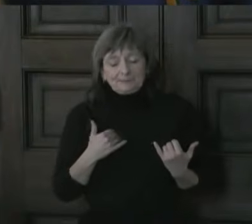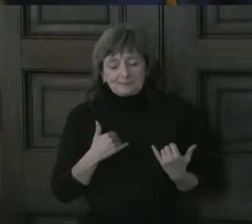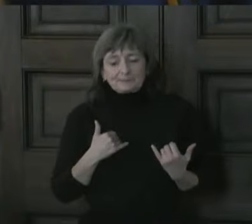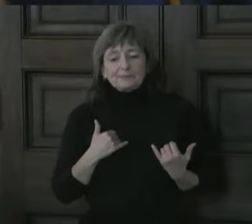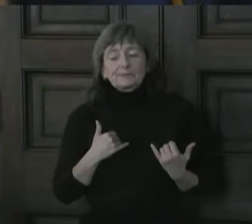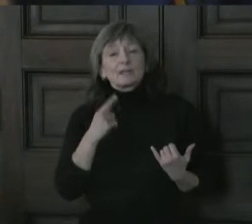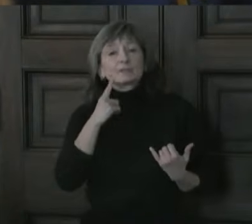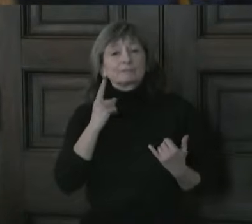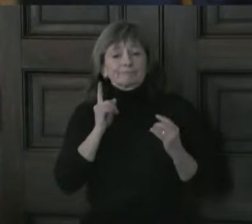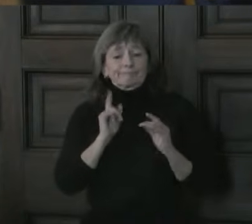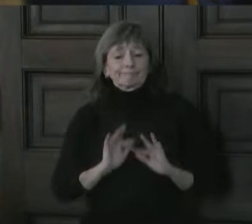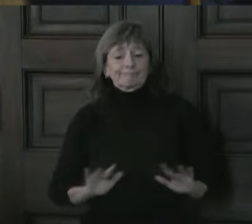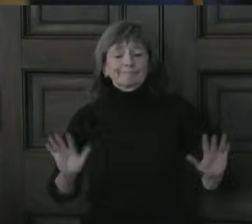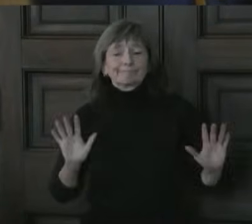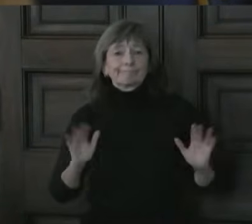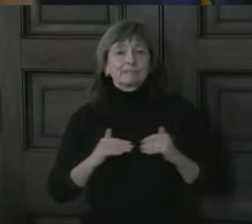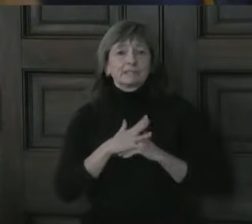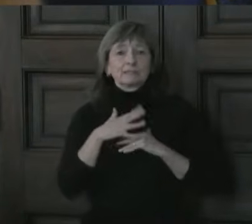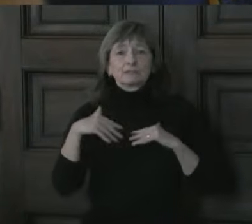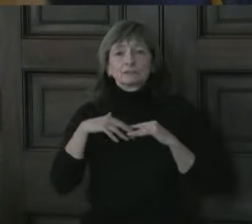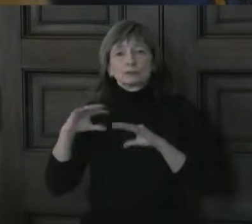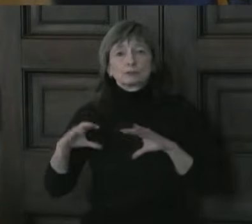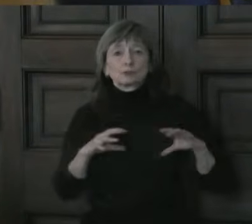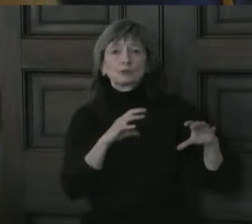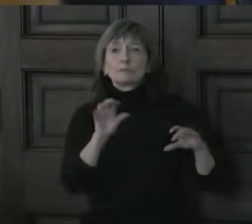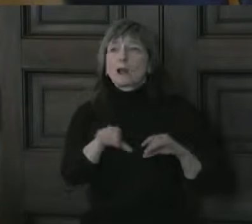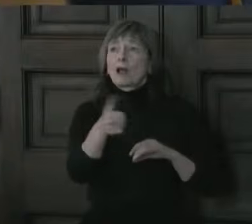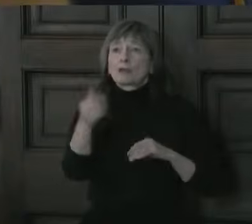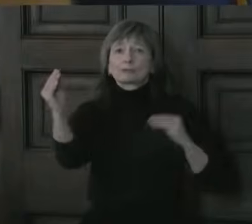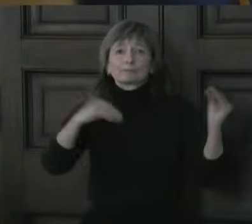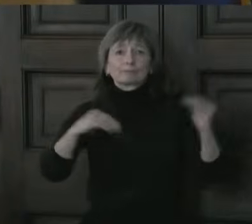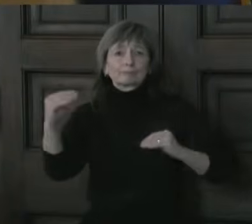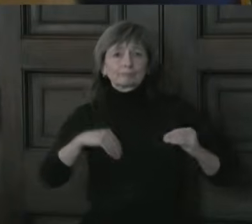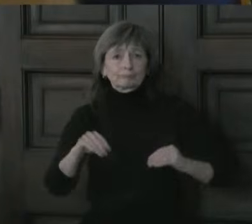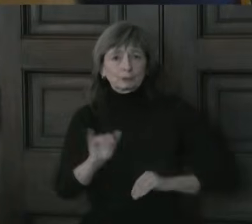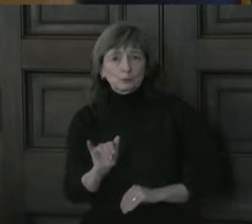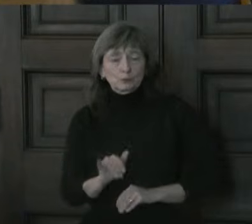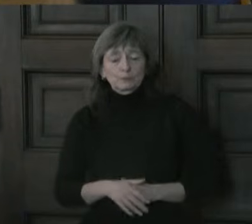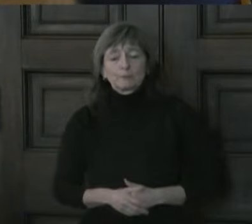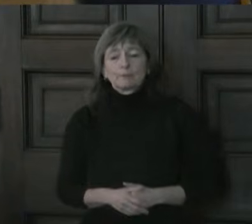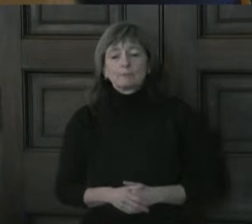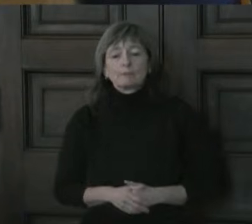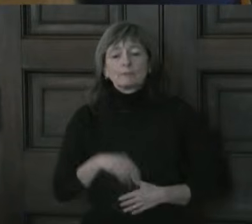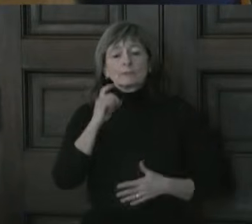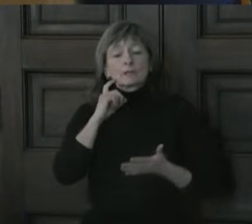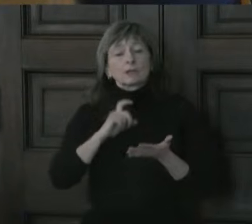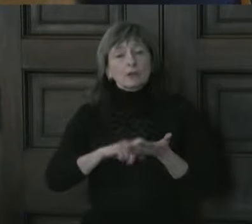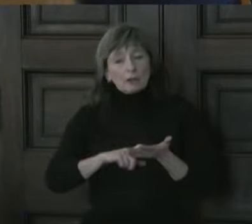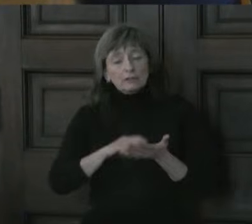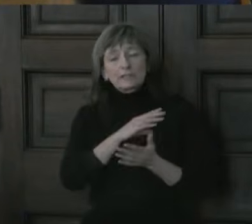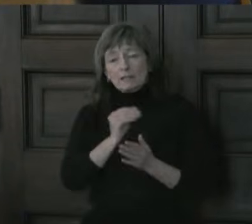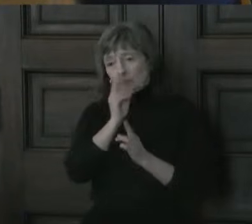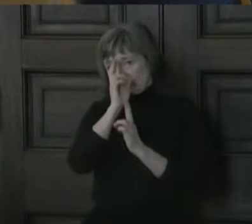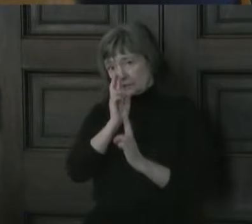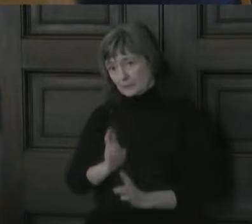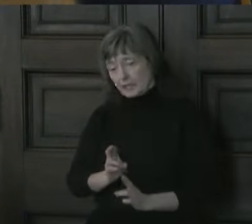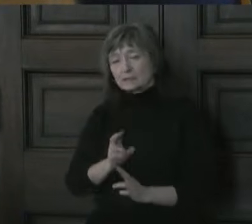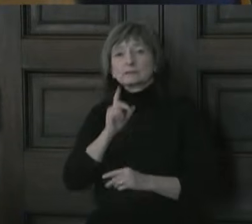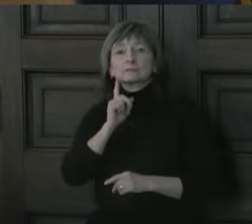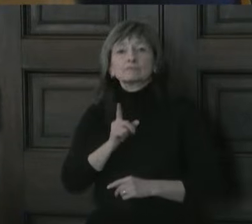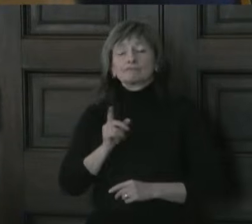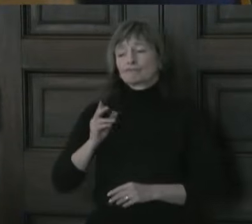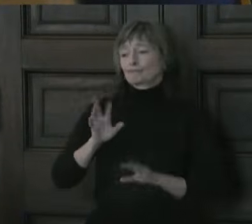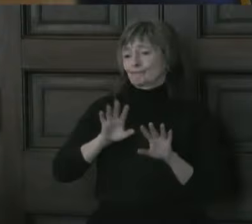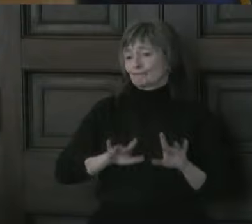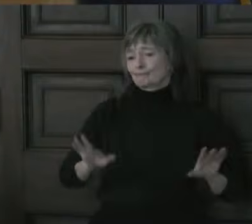to diverse populations of Indigenous and other people. We also acknowledge with respect the diverse histories